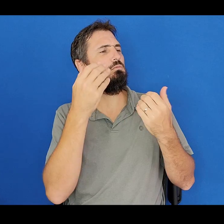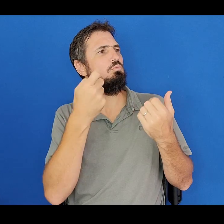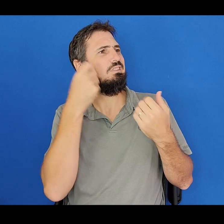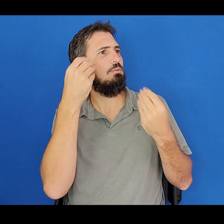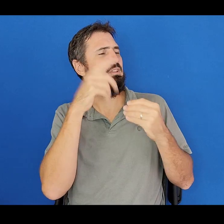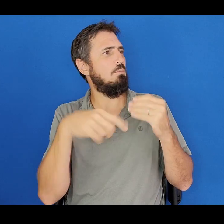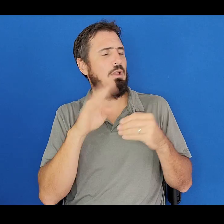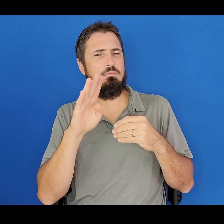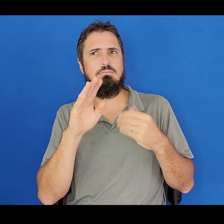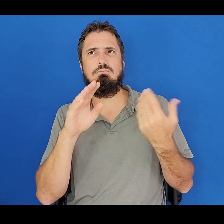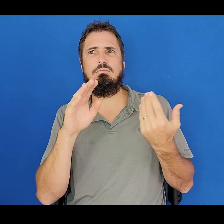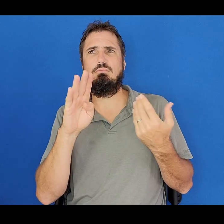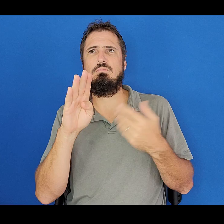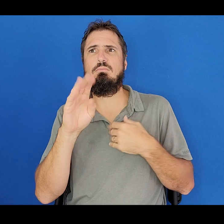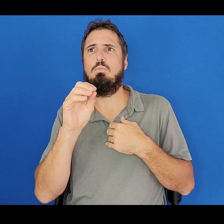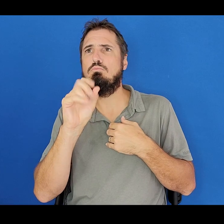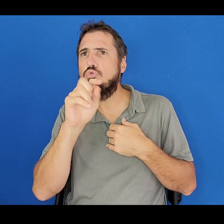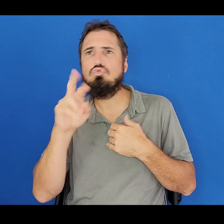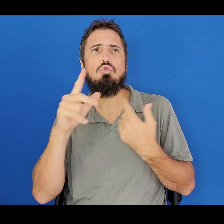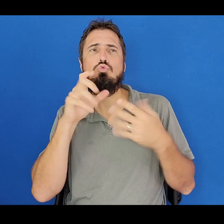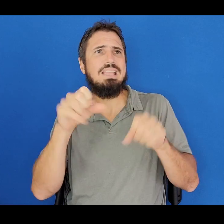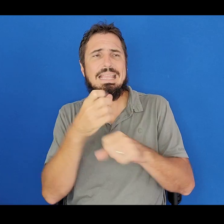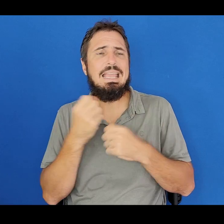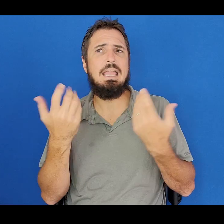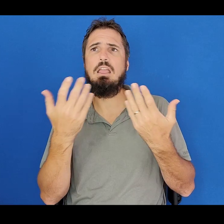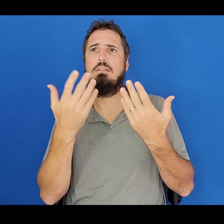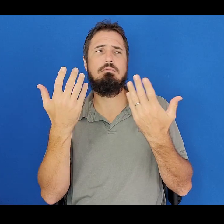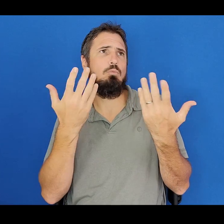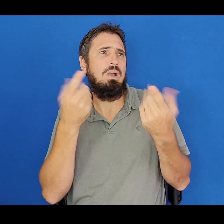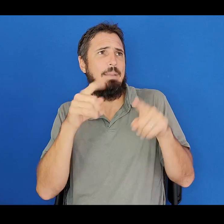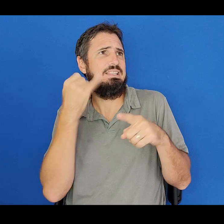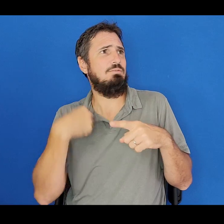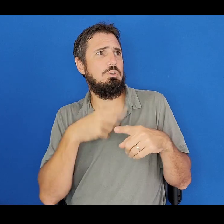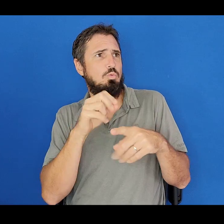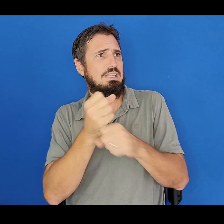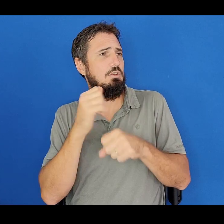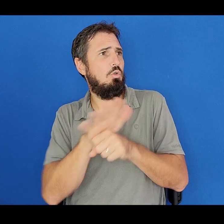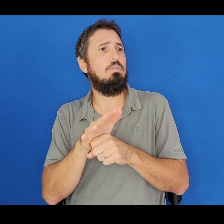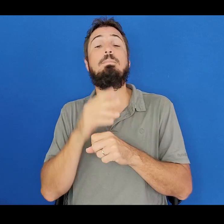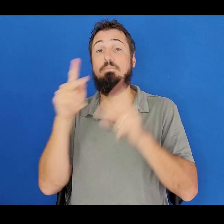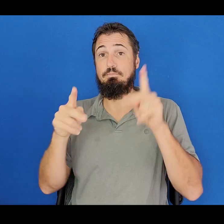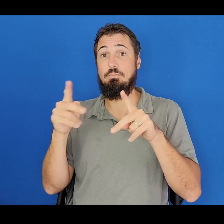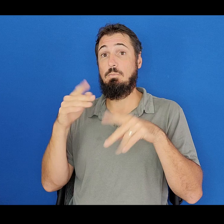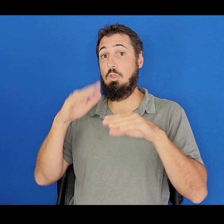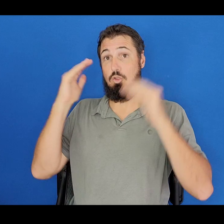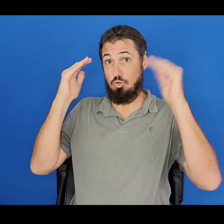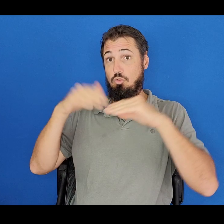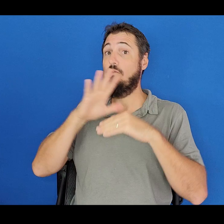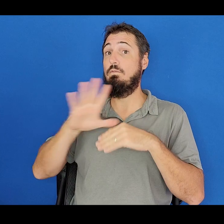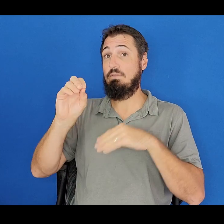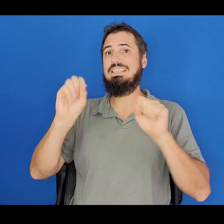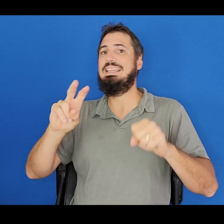available treatments for people who do contract COVID? Adults 50 and older are now eligible for a second booster of Pfizer